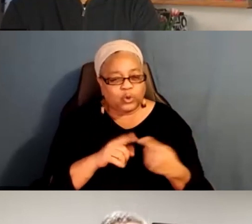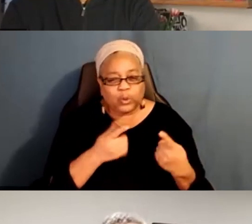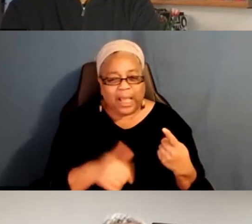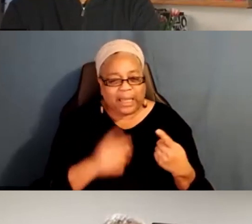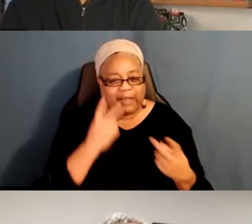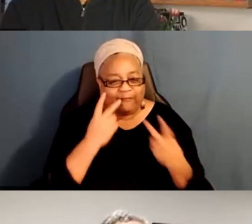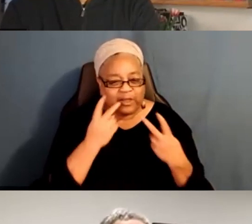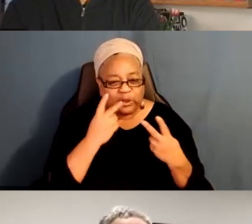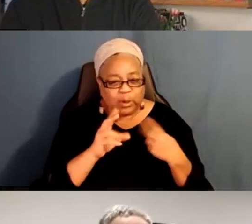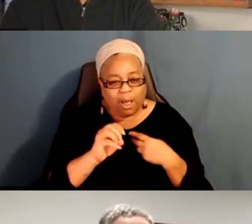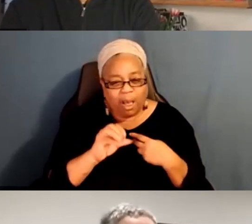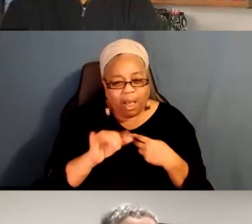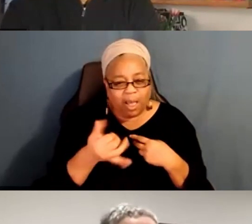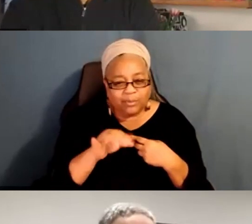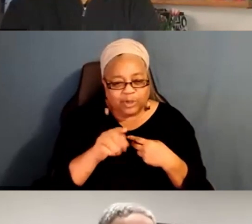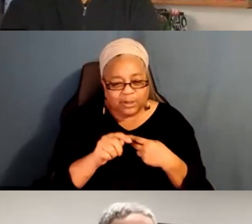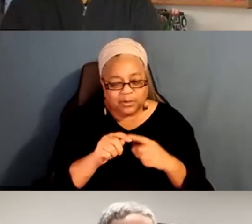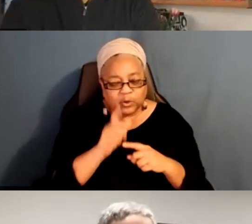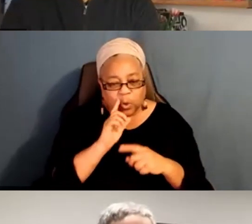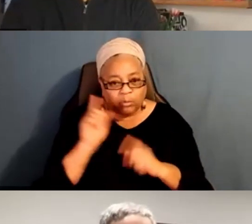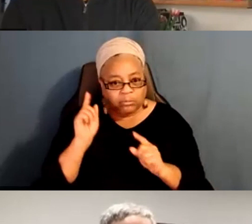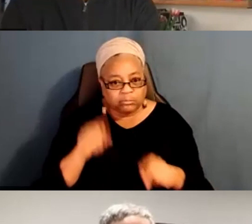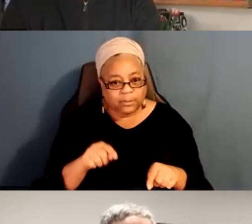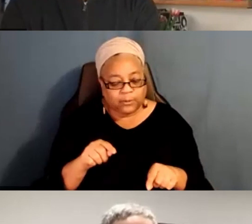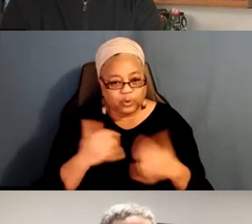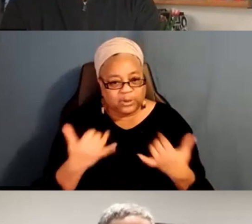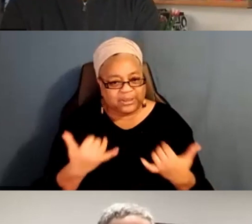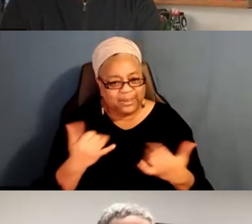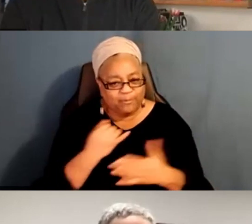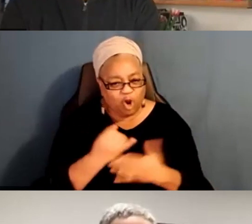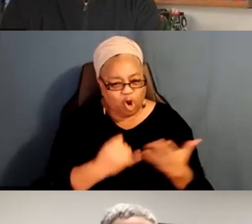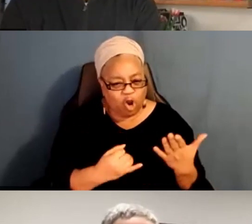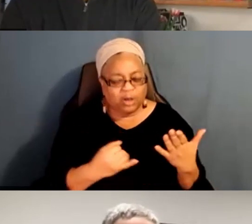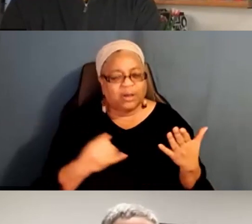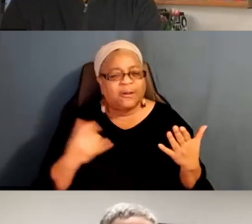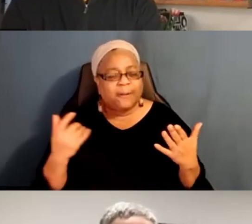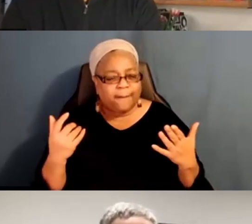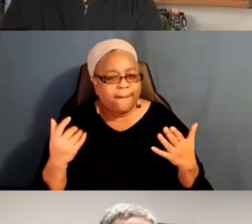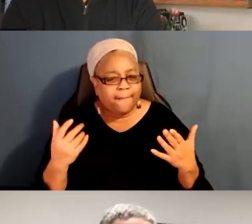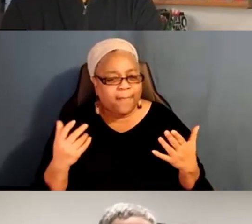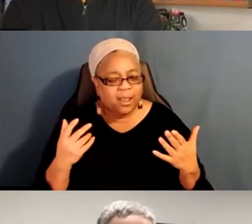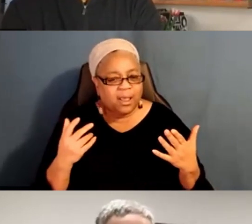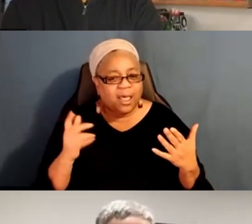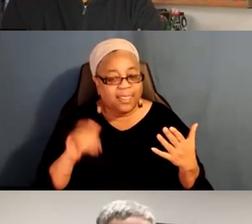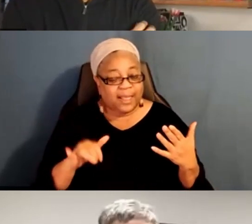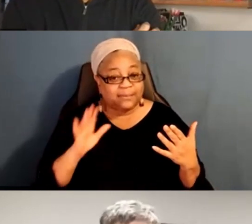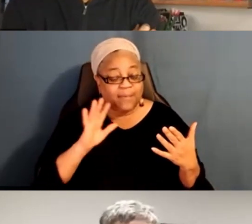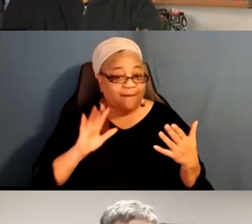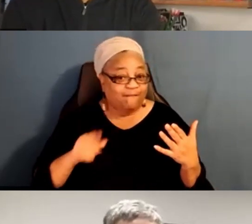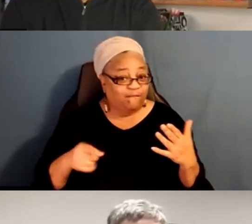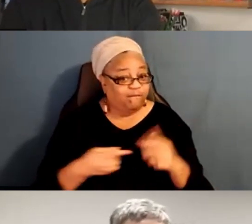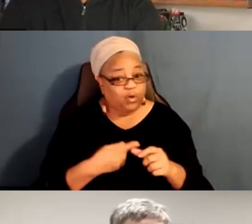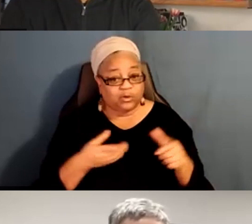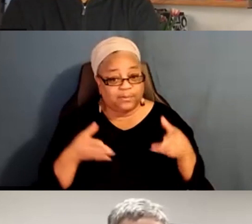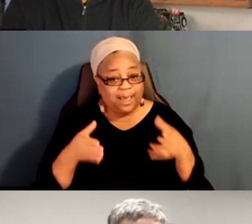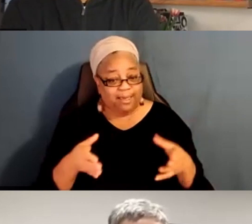so coming to contemporary art was a similar, okay, is my first path to go